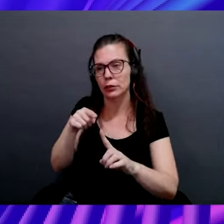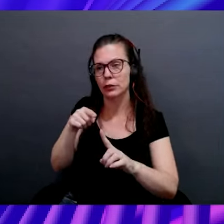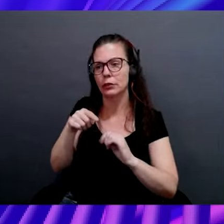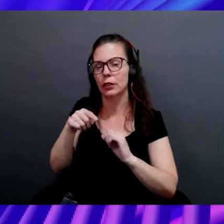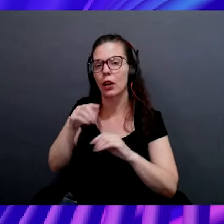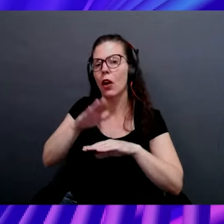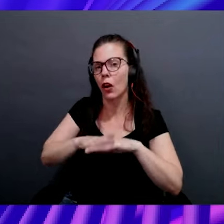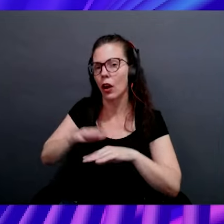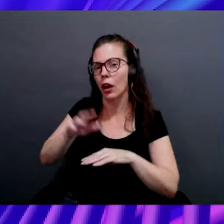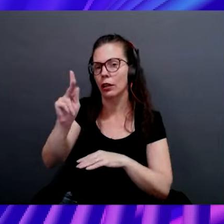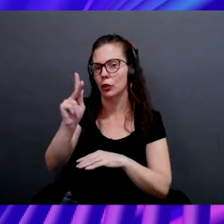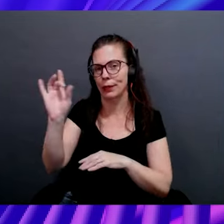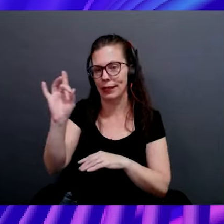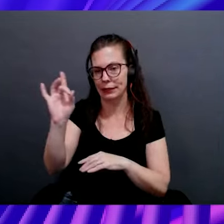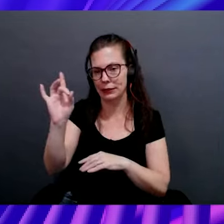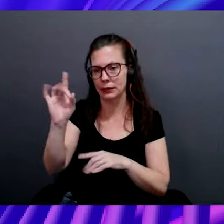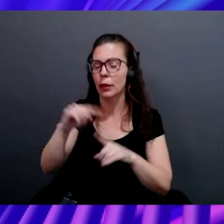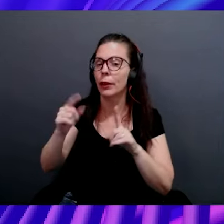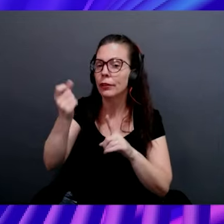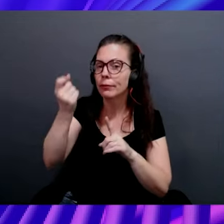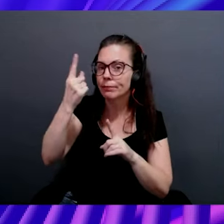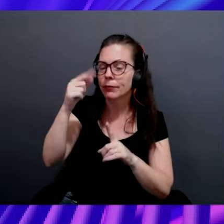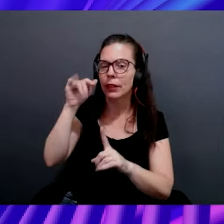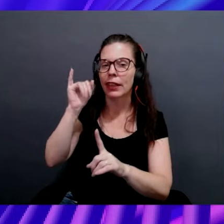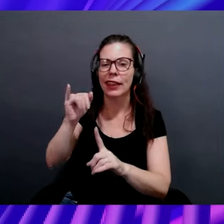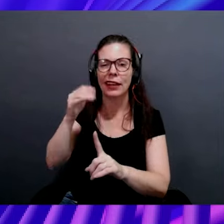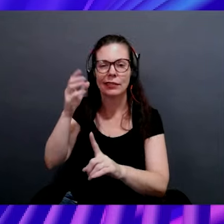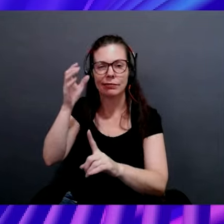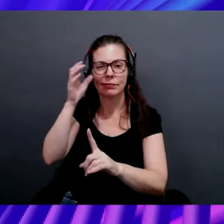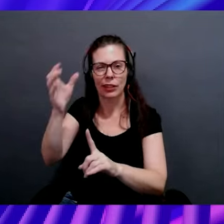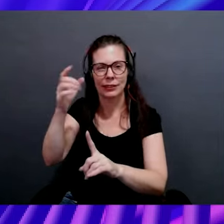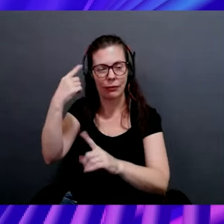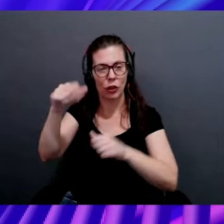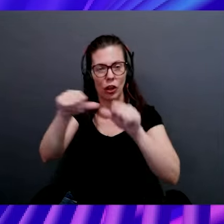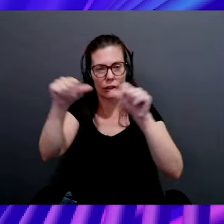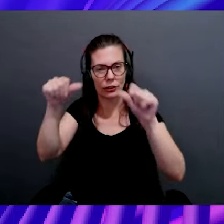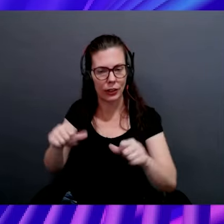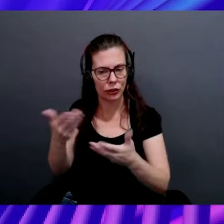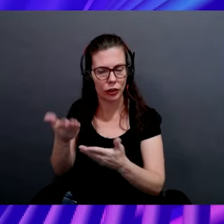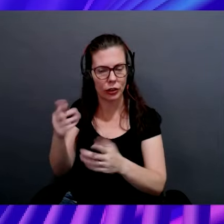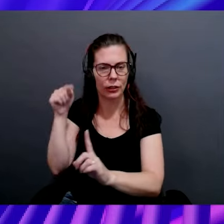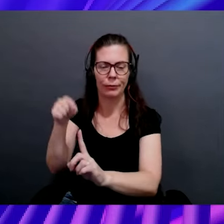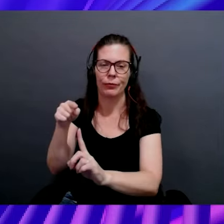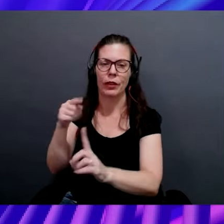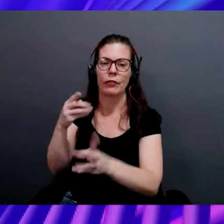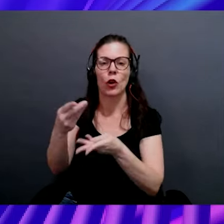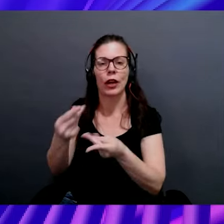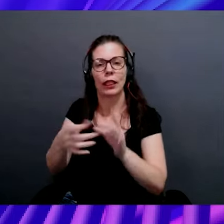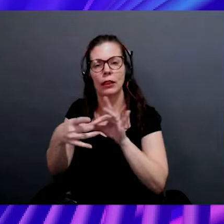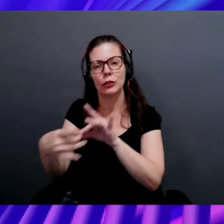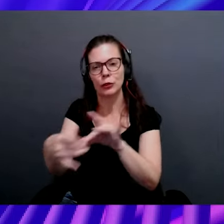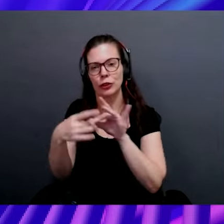Kubernetes, but the idea of this architecture is really to provide a holistic solution which